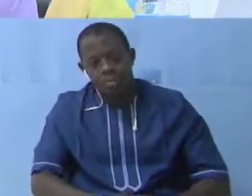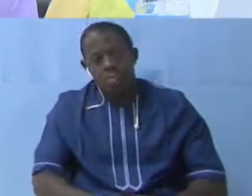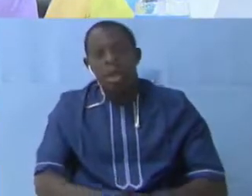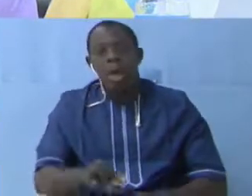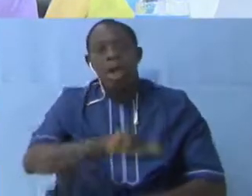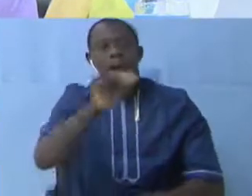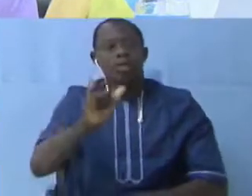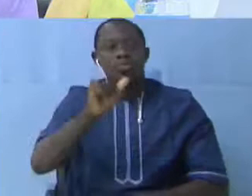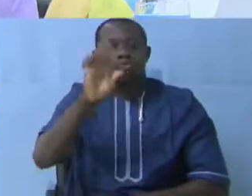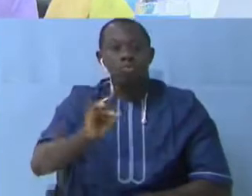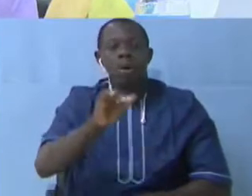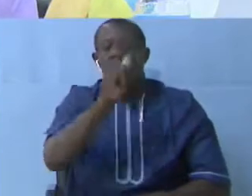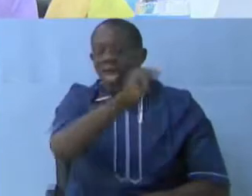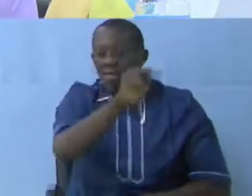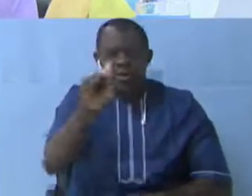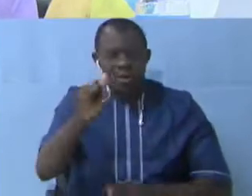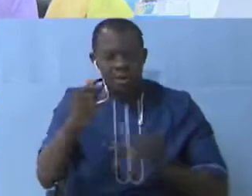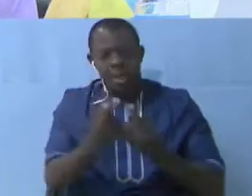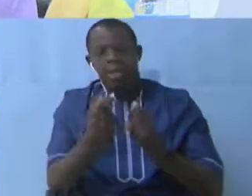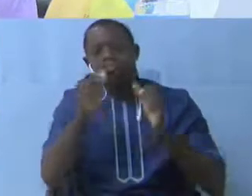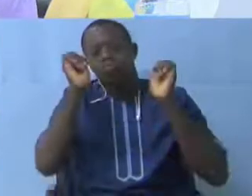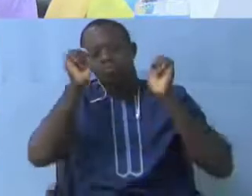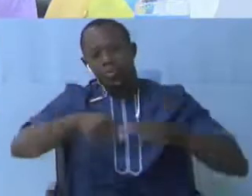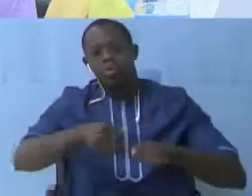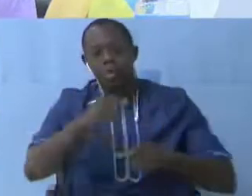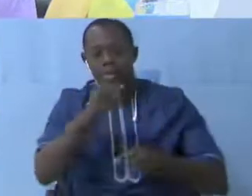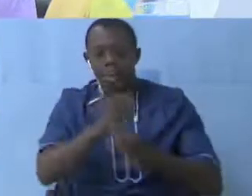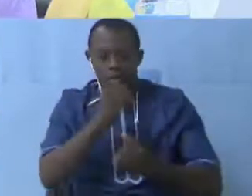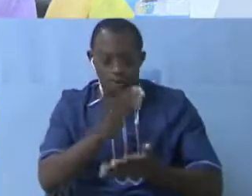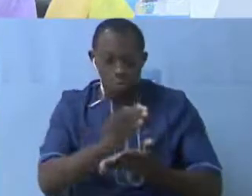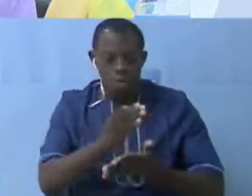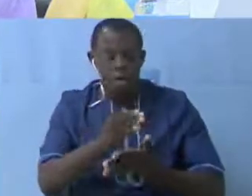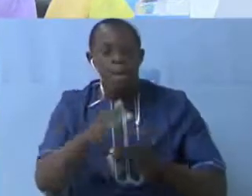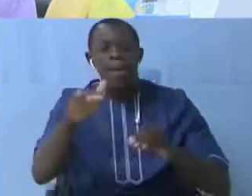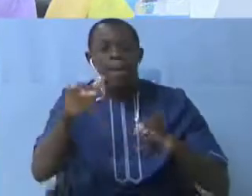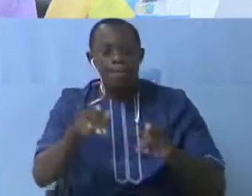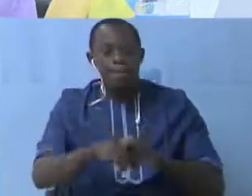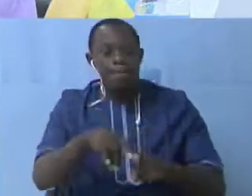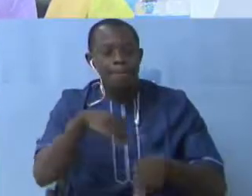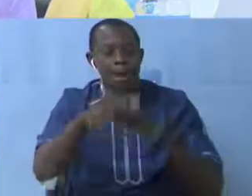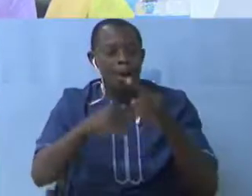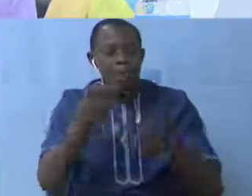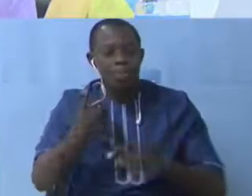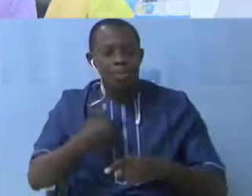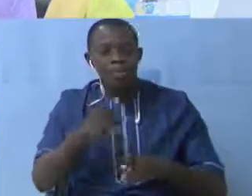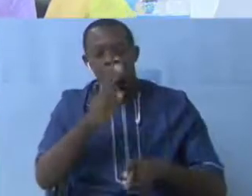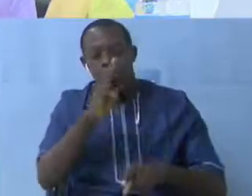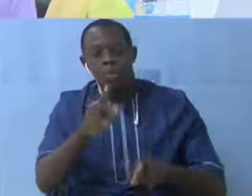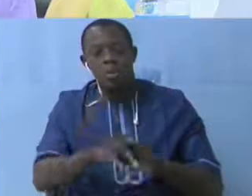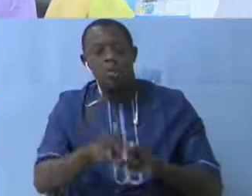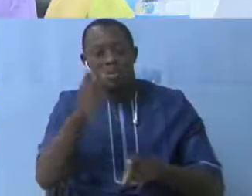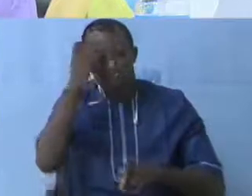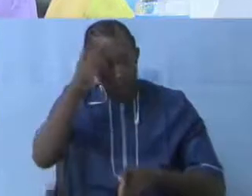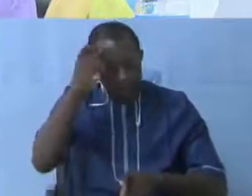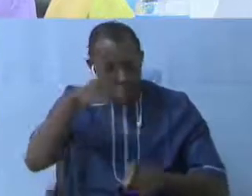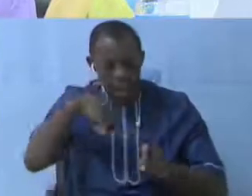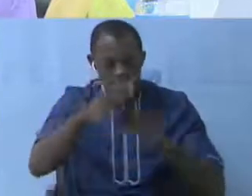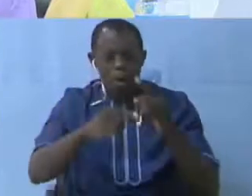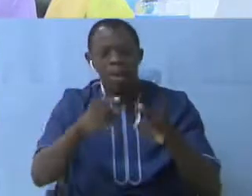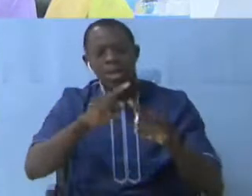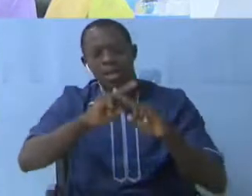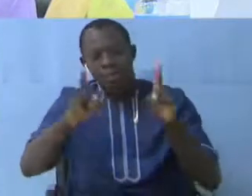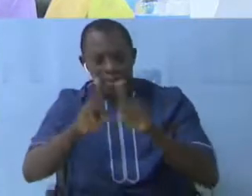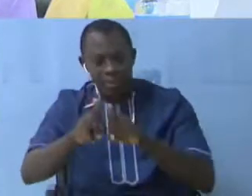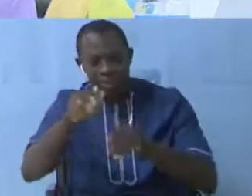do everything possible to ensure that the memories and all the necessary steps are taken